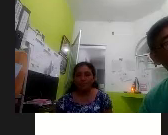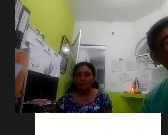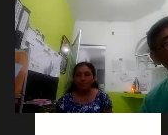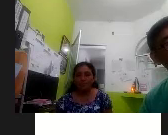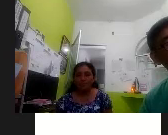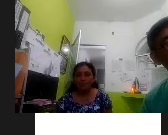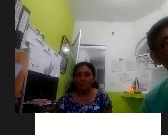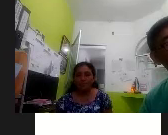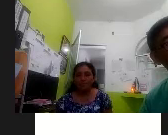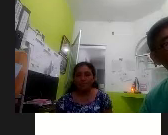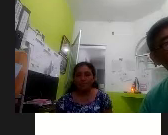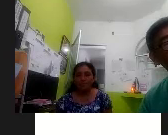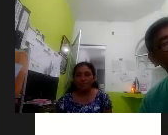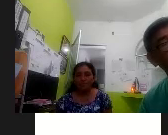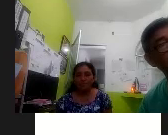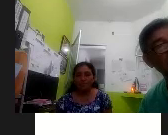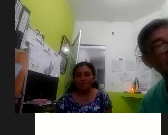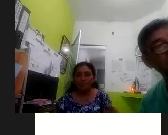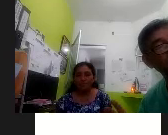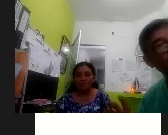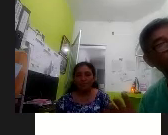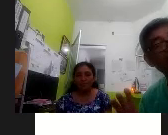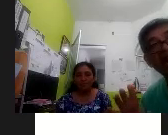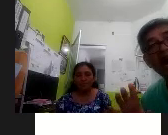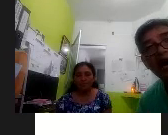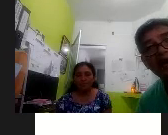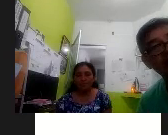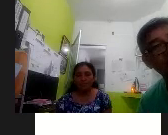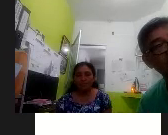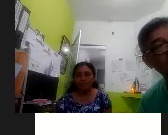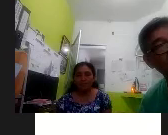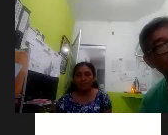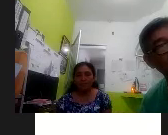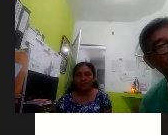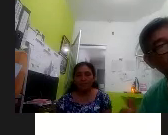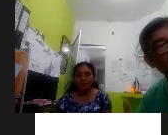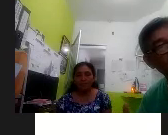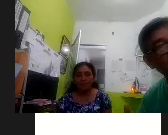in the hospital also. So we hire